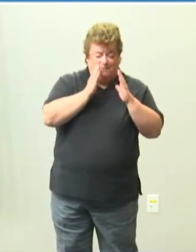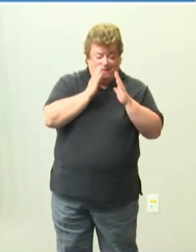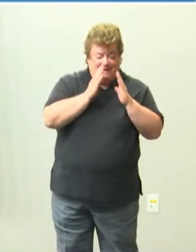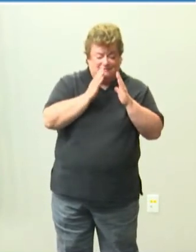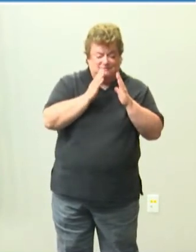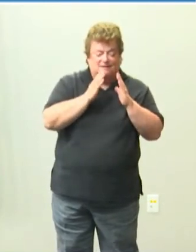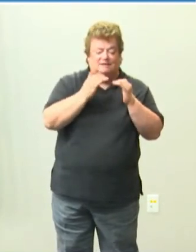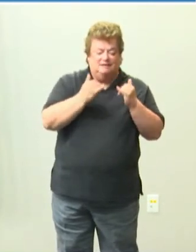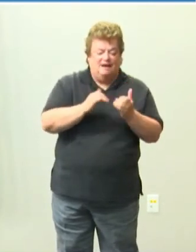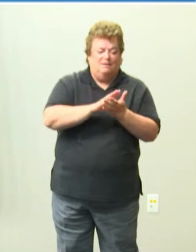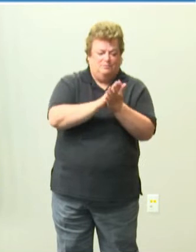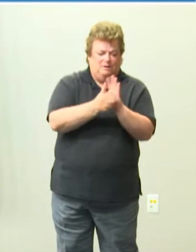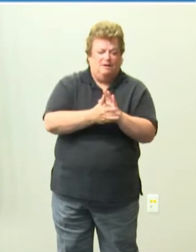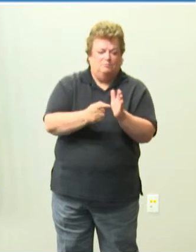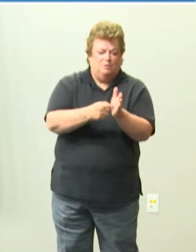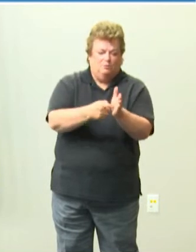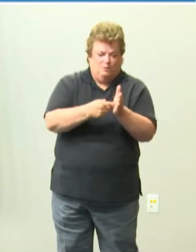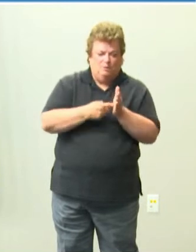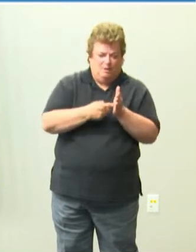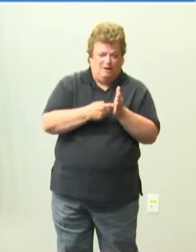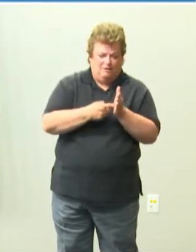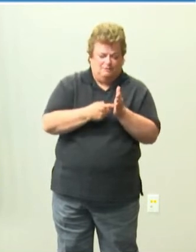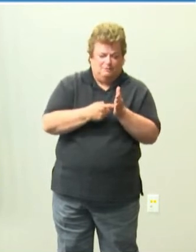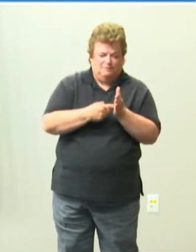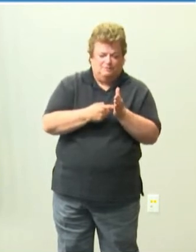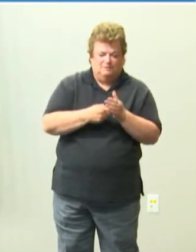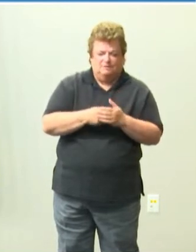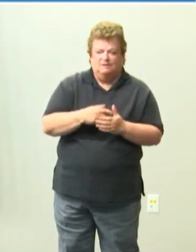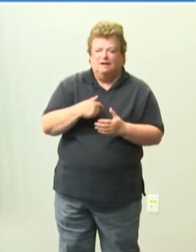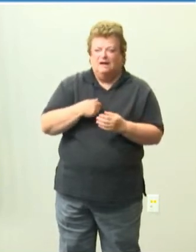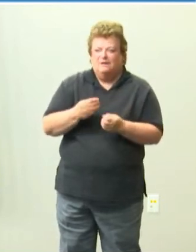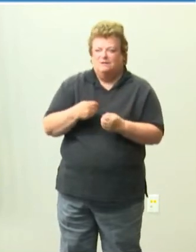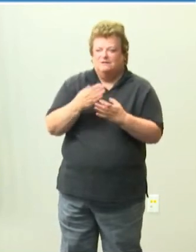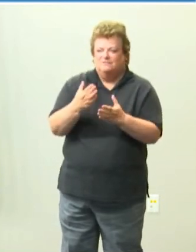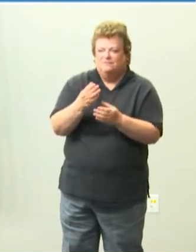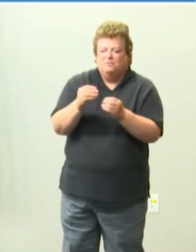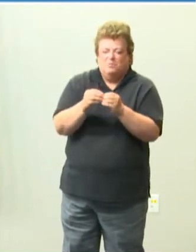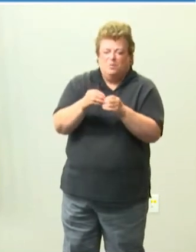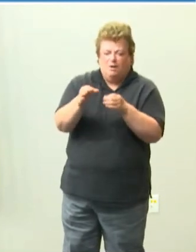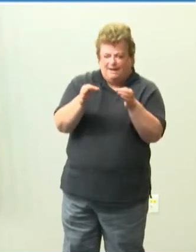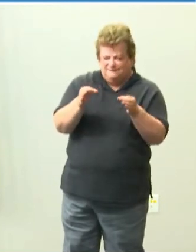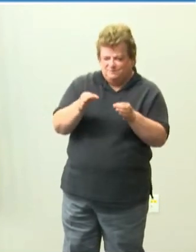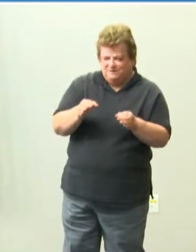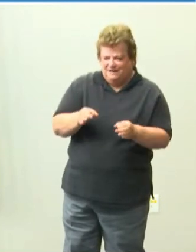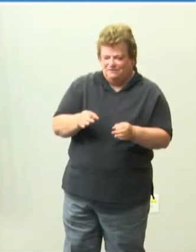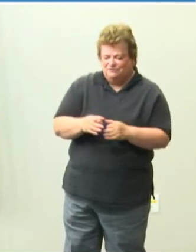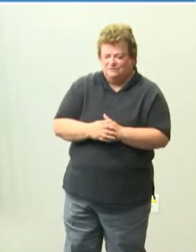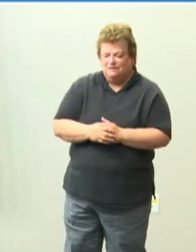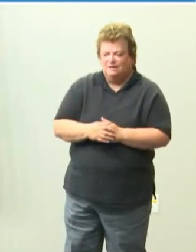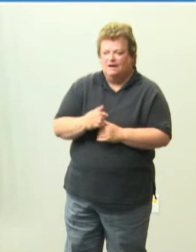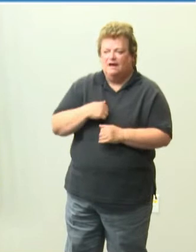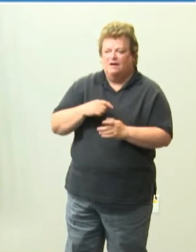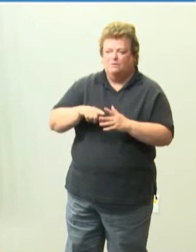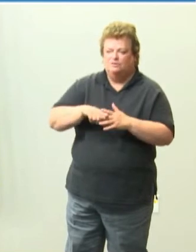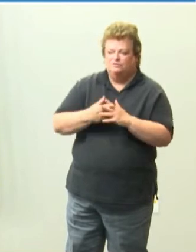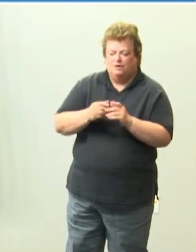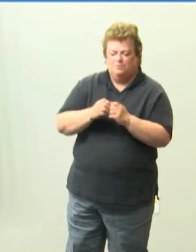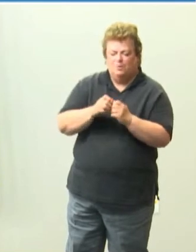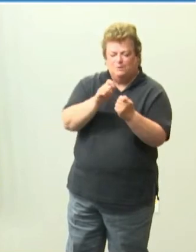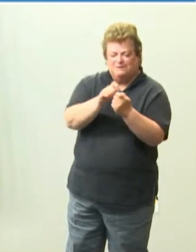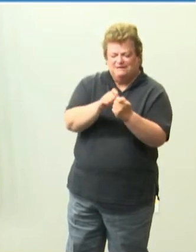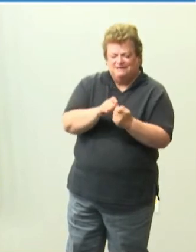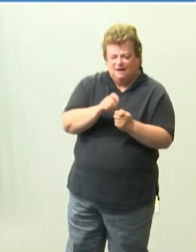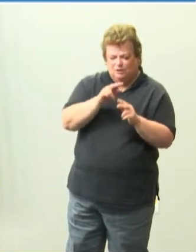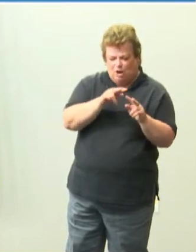to a requirement. Let me provide some further explanation by starting with a more detailed look at our